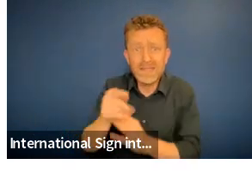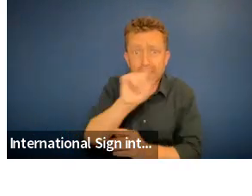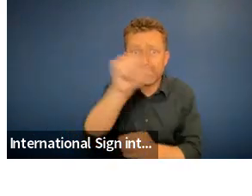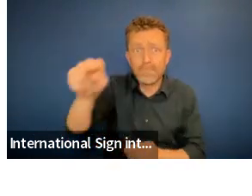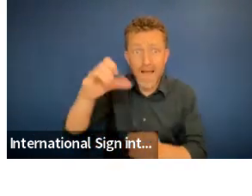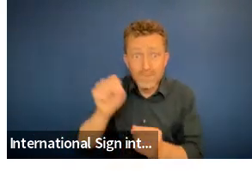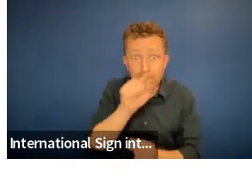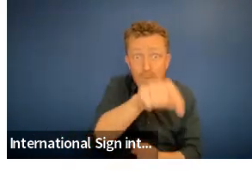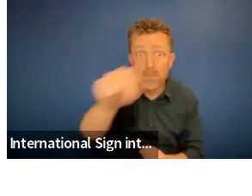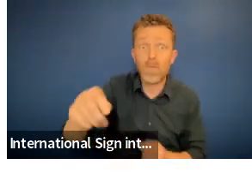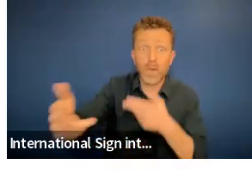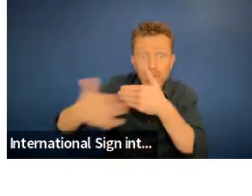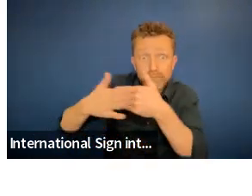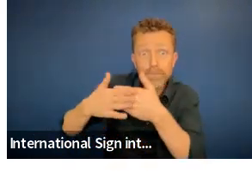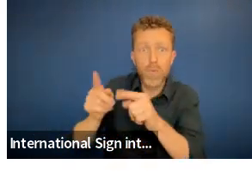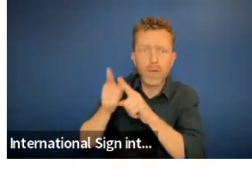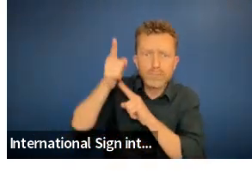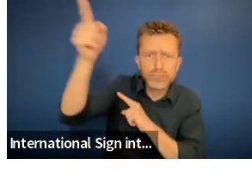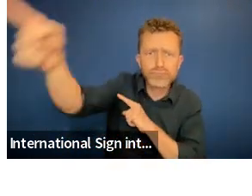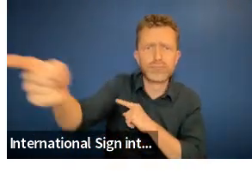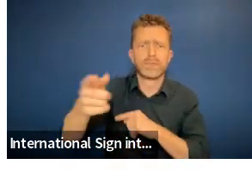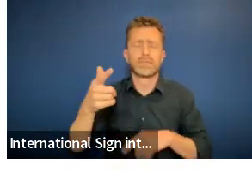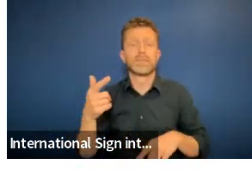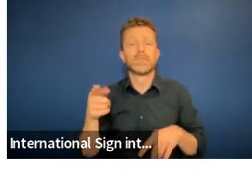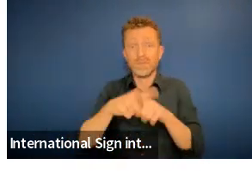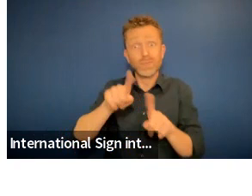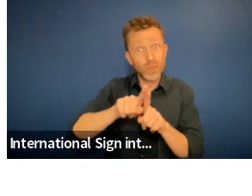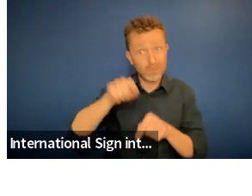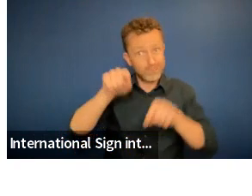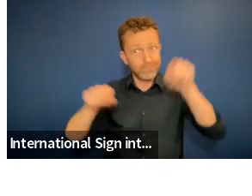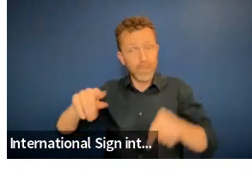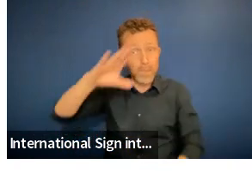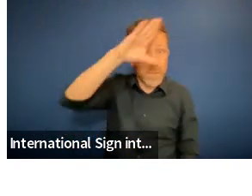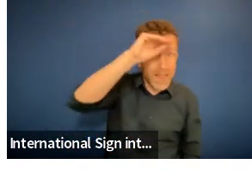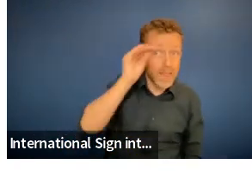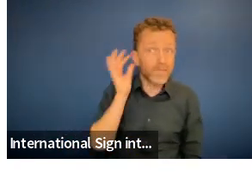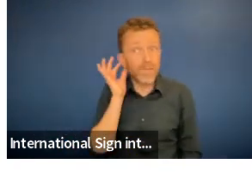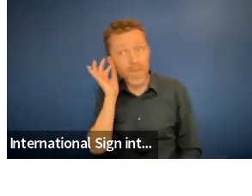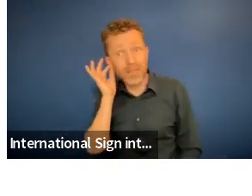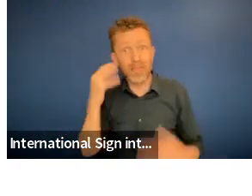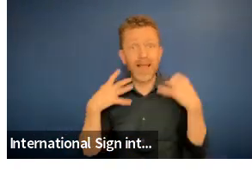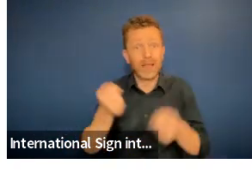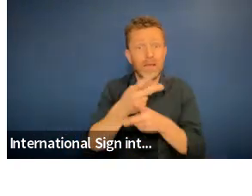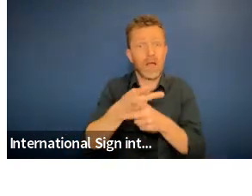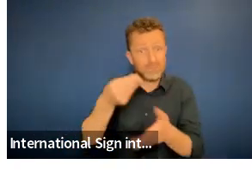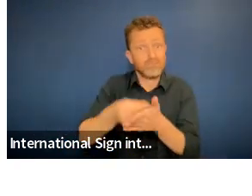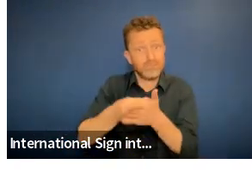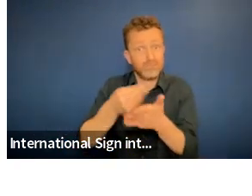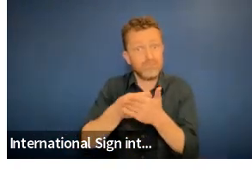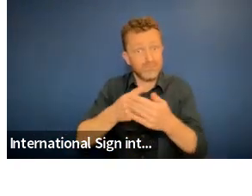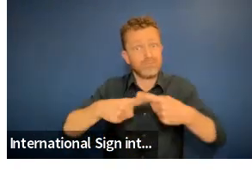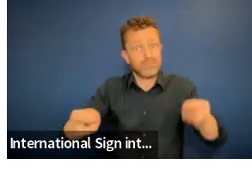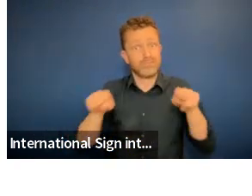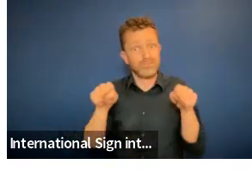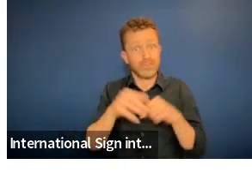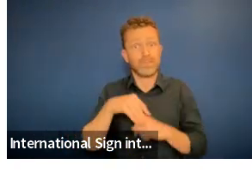As an illustration, I have here a graph of out-of-pocket healthcare costs for Alzheimer's in Thailand. So this